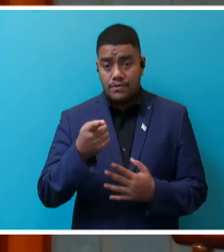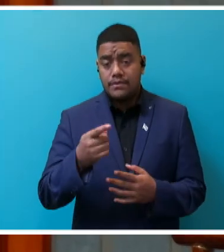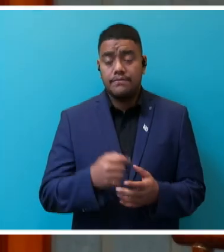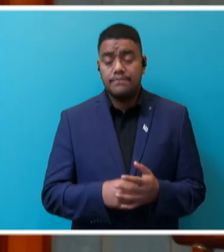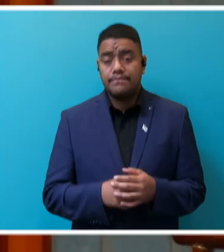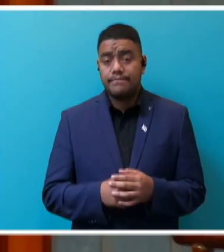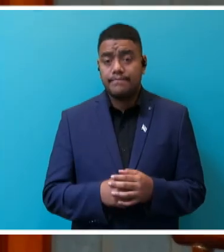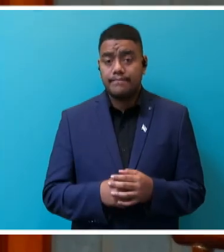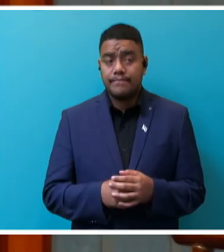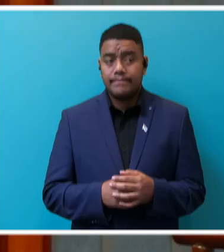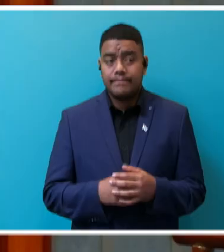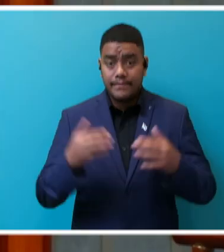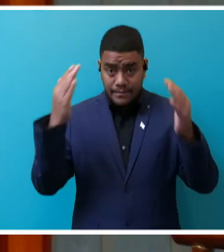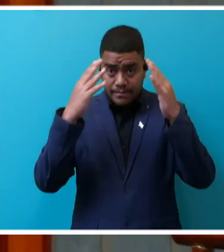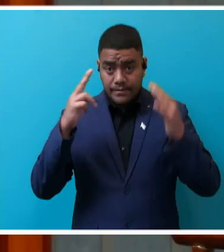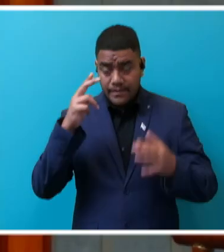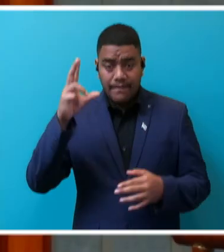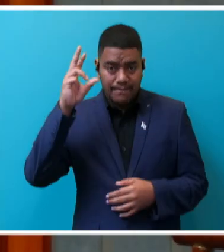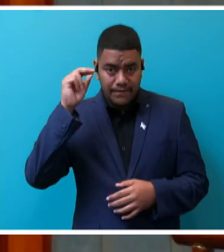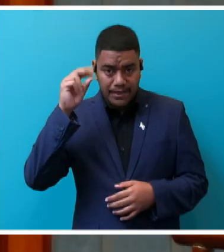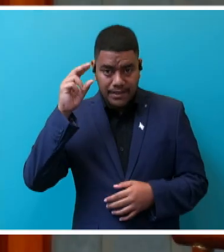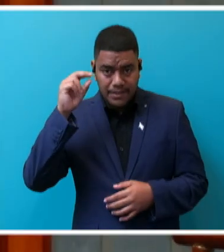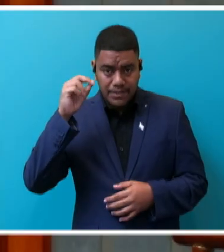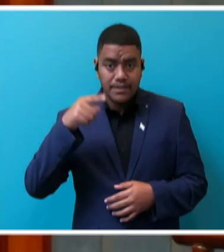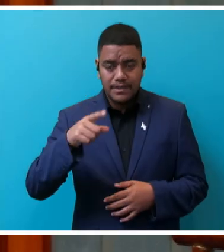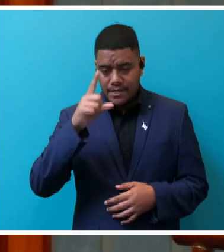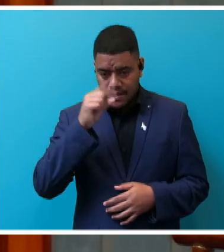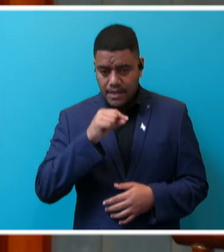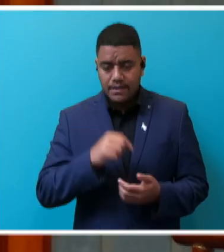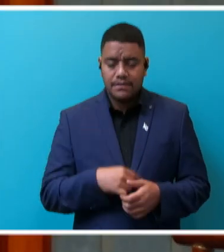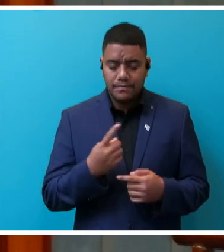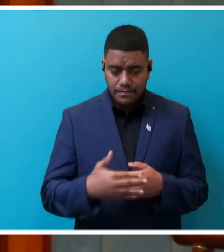Mr. Speaker, sir, Fijian entrepreneurs and